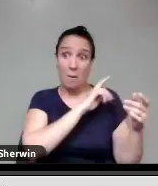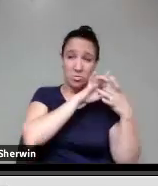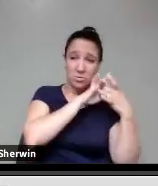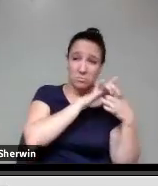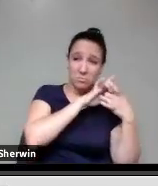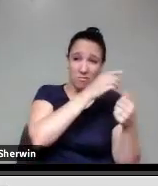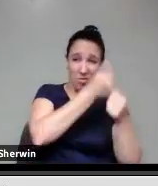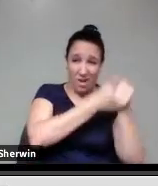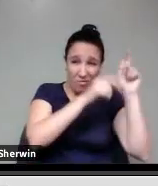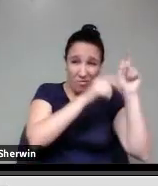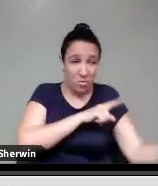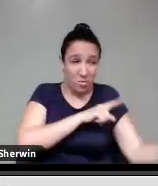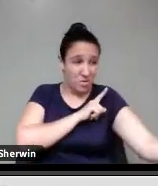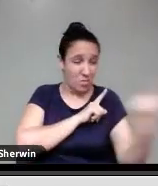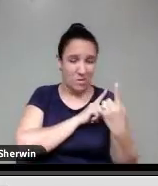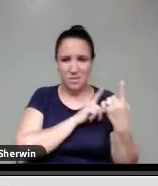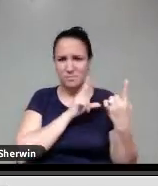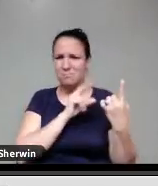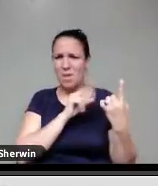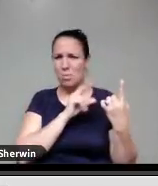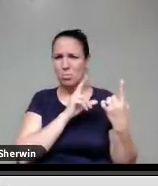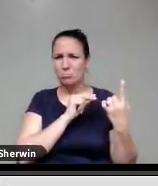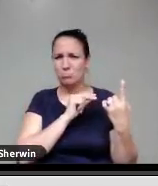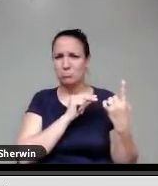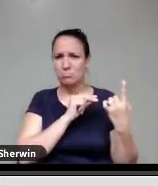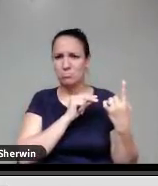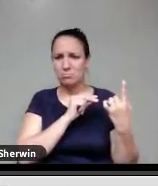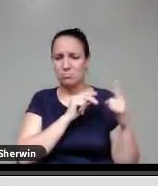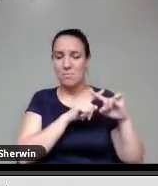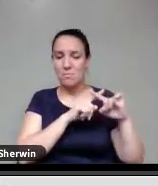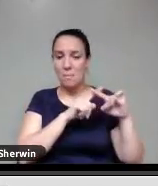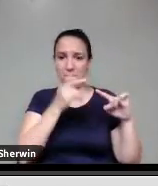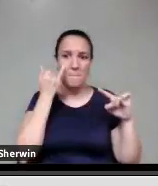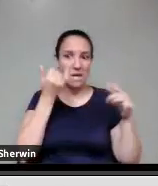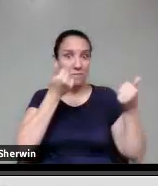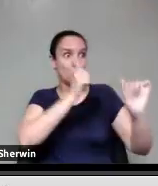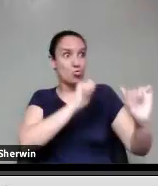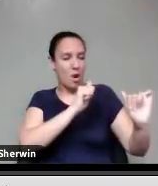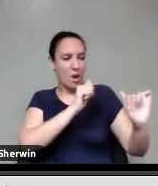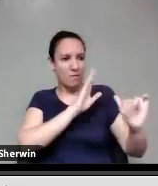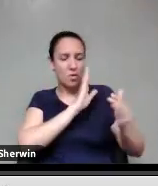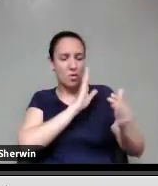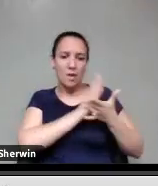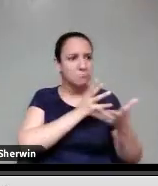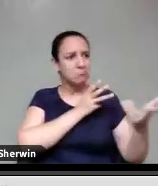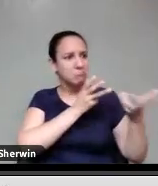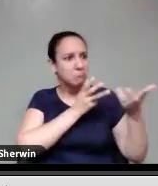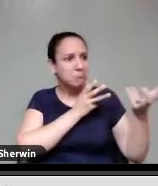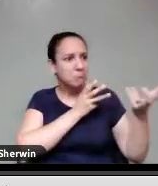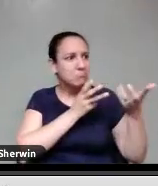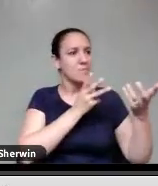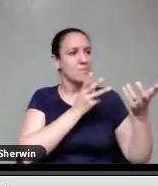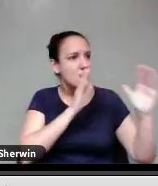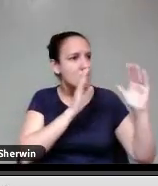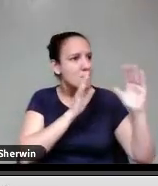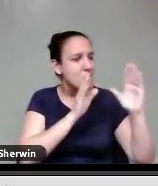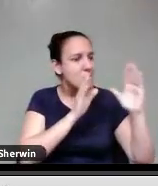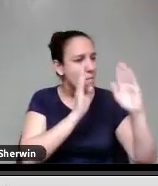the library. But when you actually make the effort to stop and listen to them and value them as